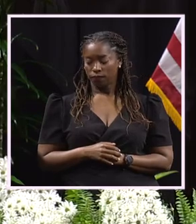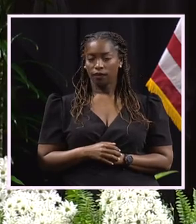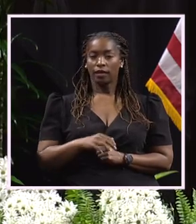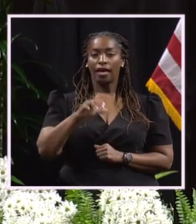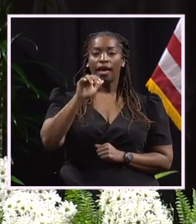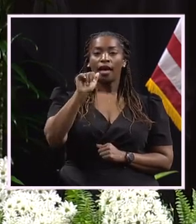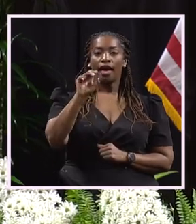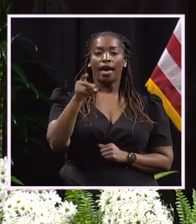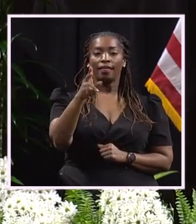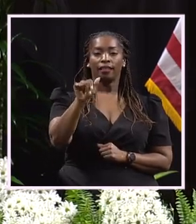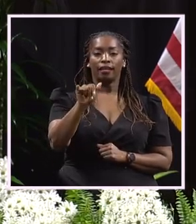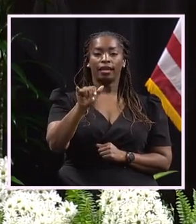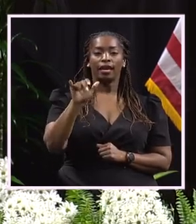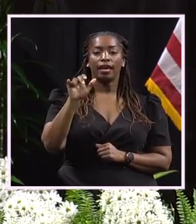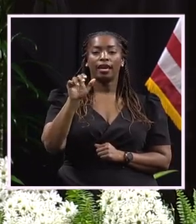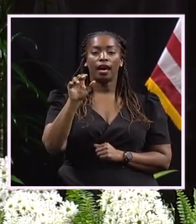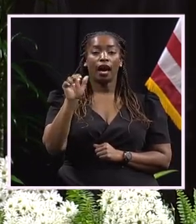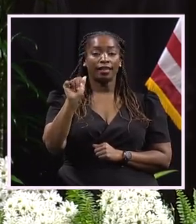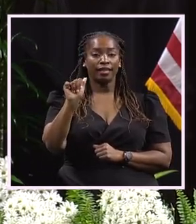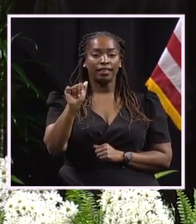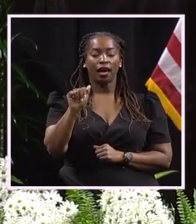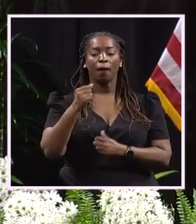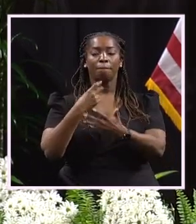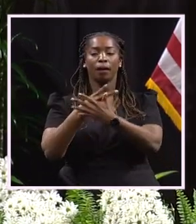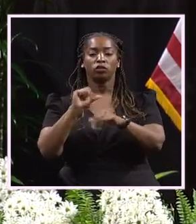Anthony Avitia, Master of Science.